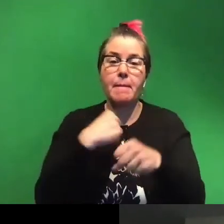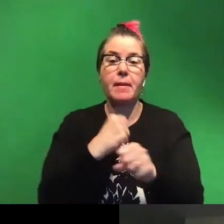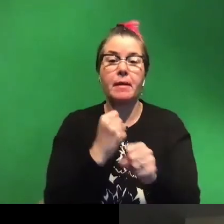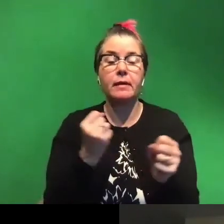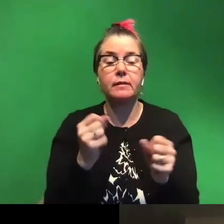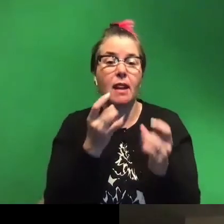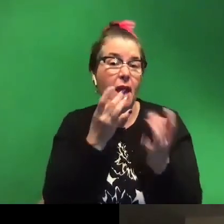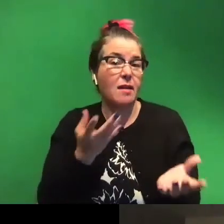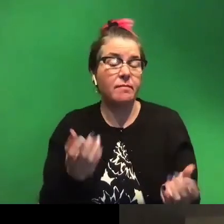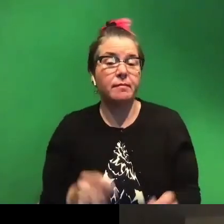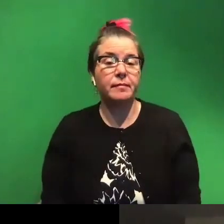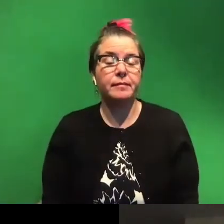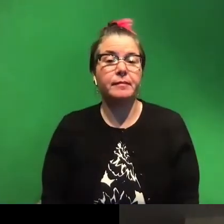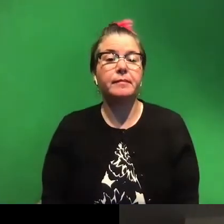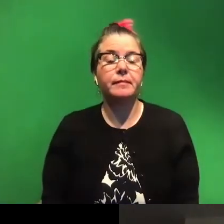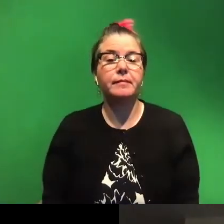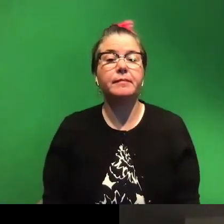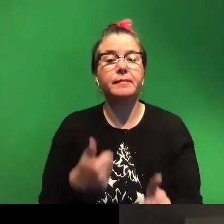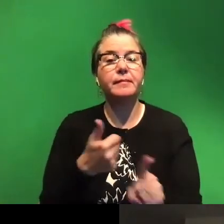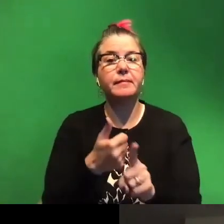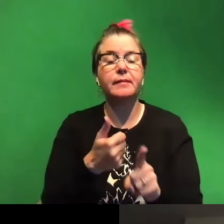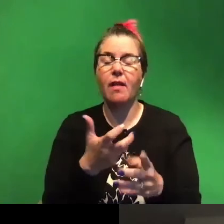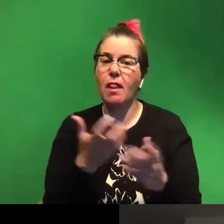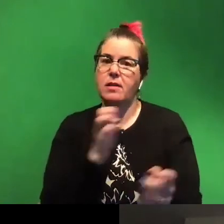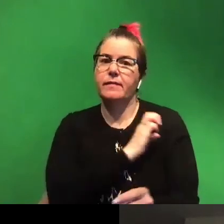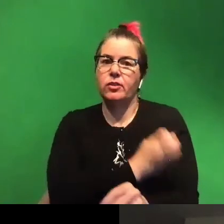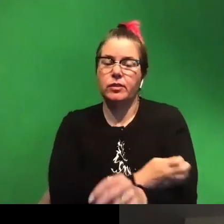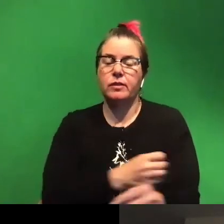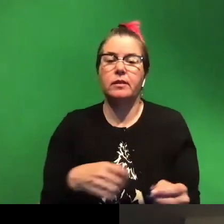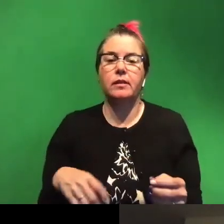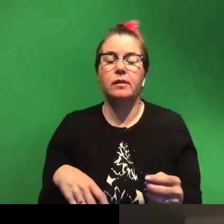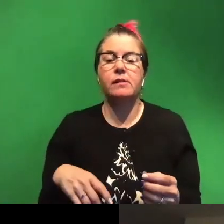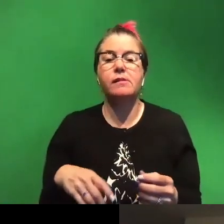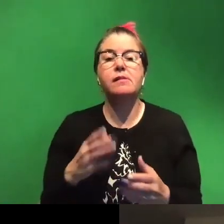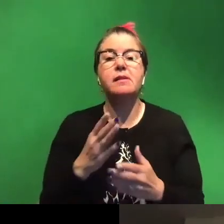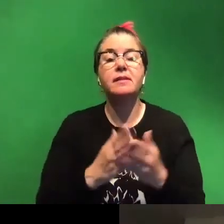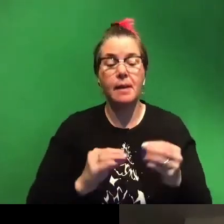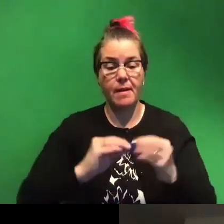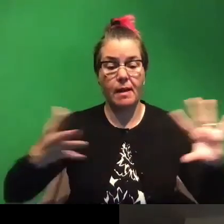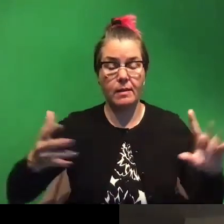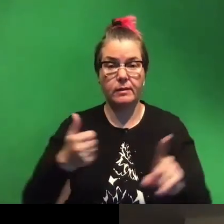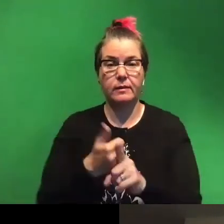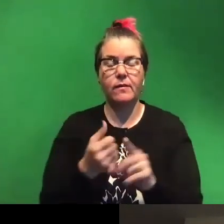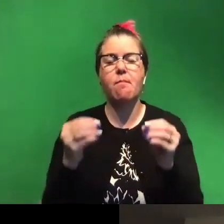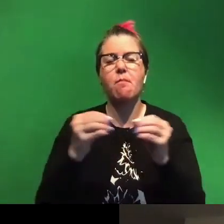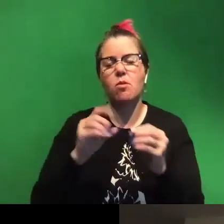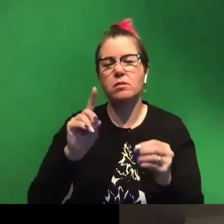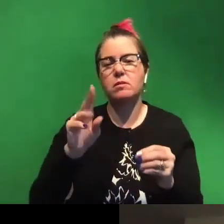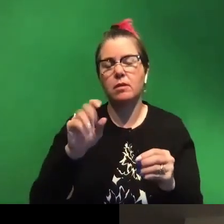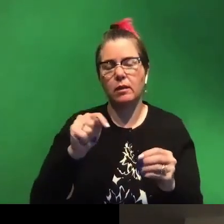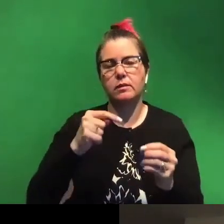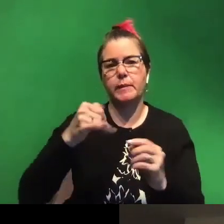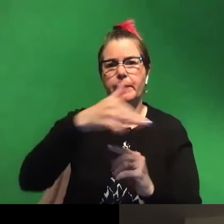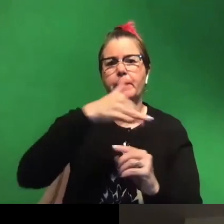light, basically. That is very energetic. And some of the galaxies have more dust than others,